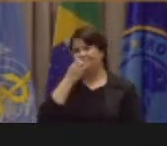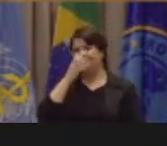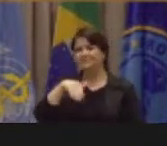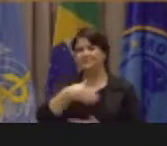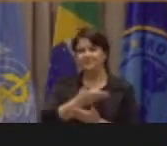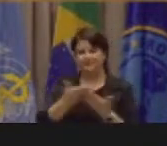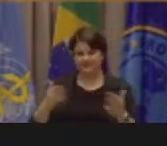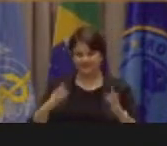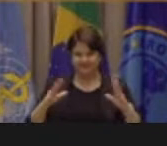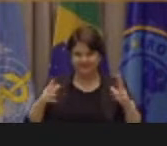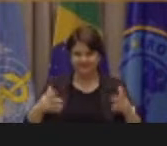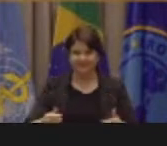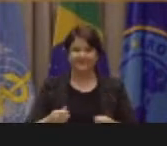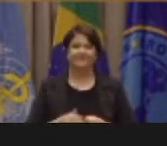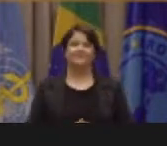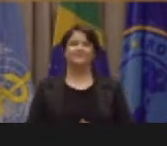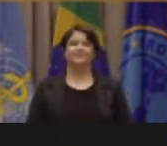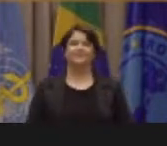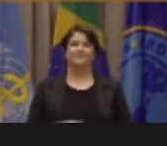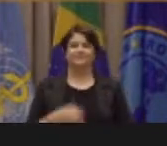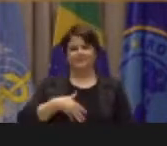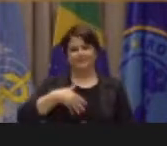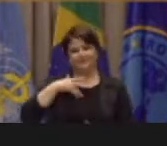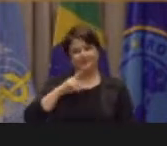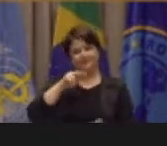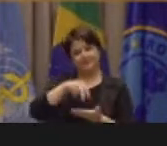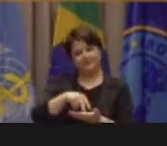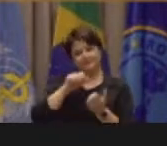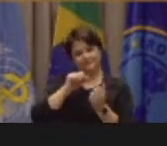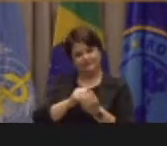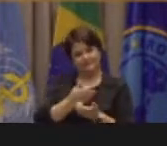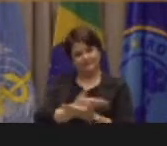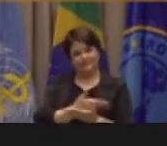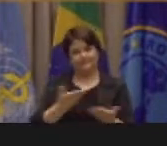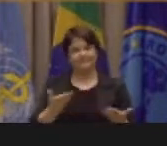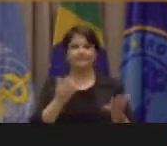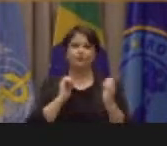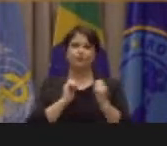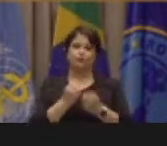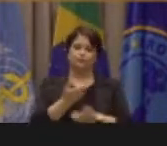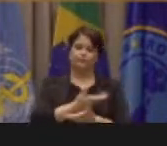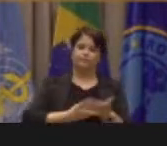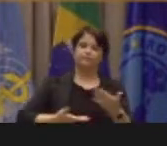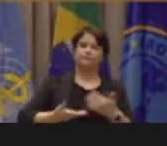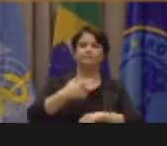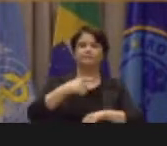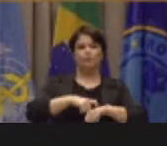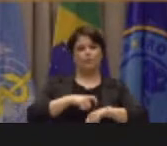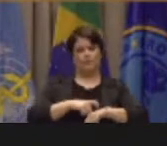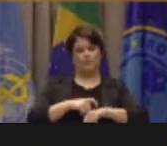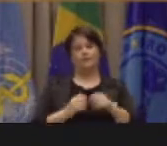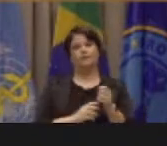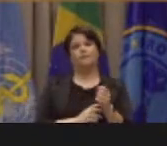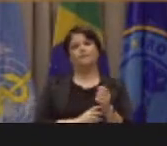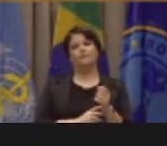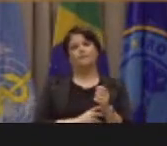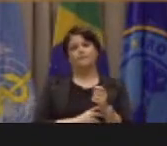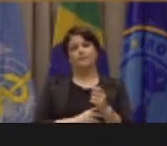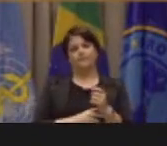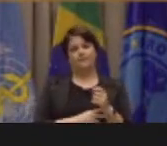Good afternoon, everyone. It's a huge pleasure to be able to participate in this moment